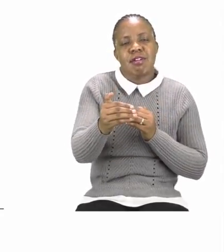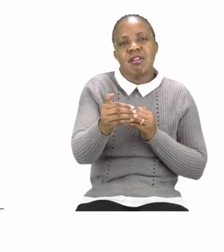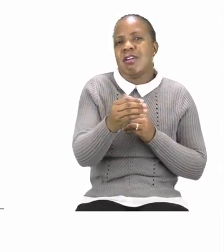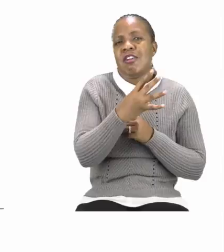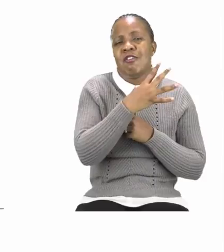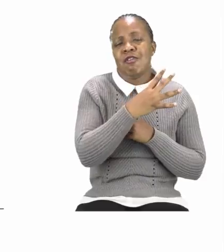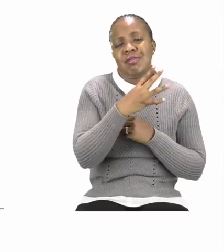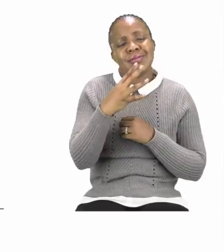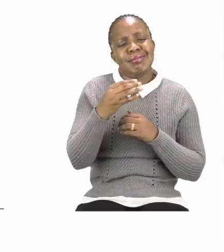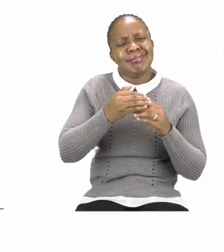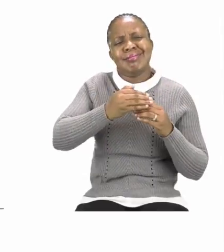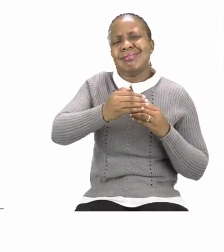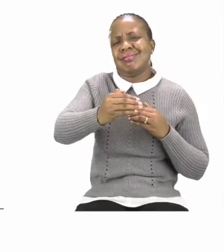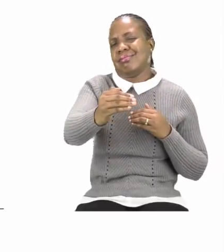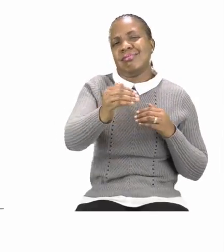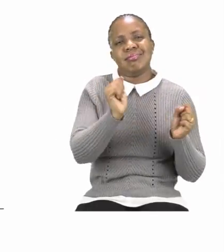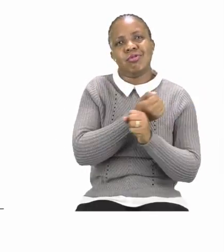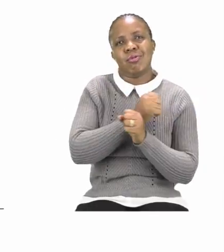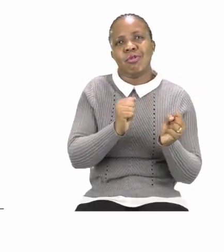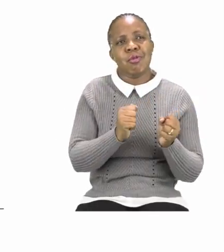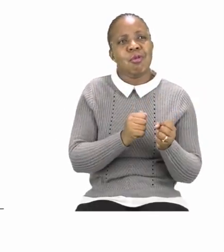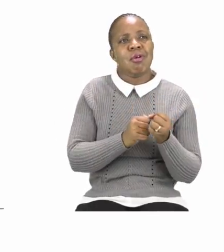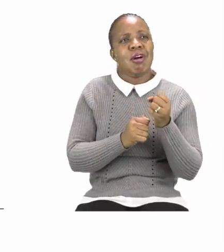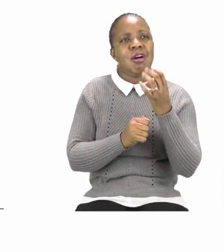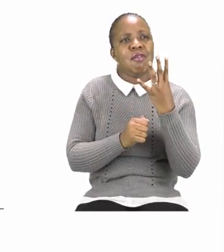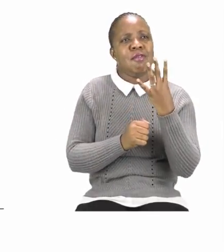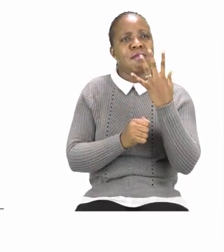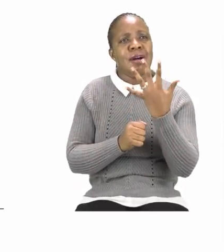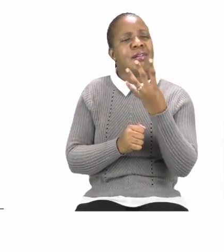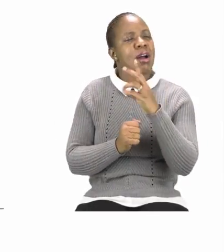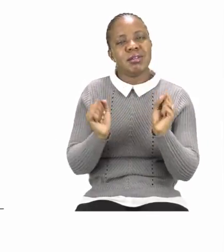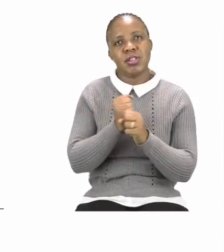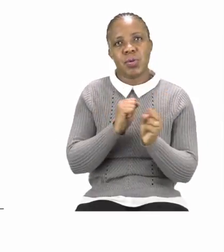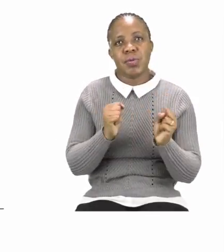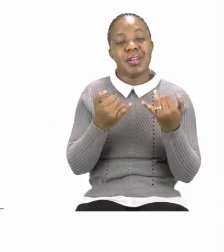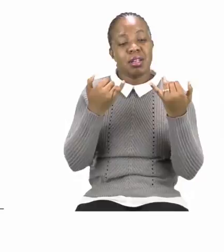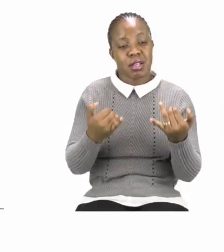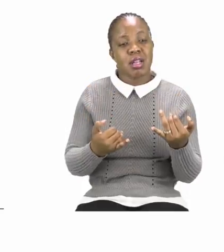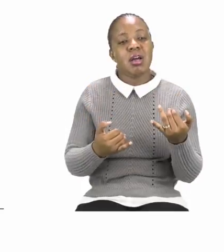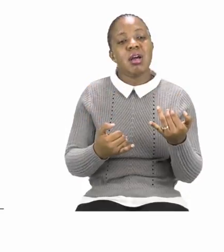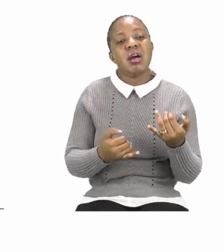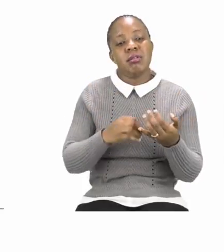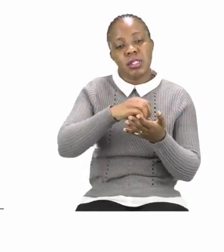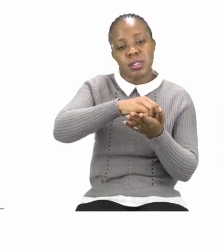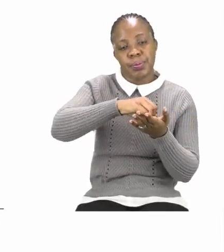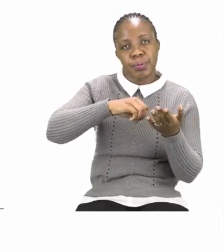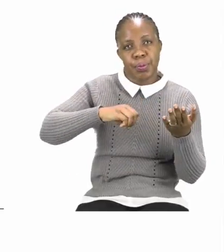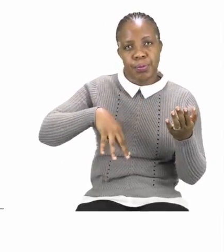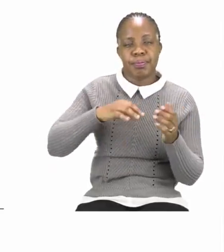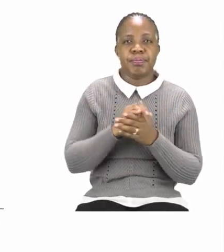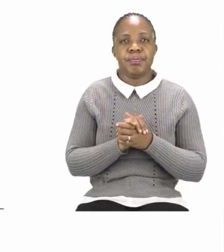do is minus, to take away from the